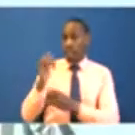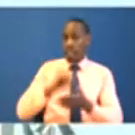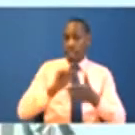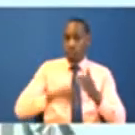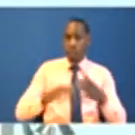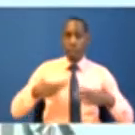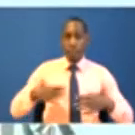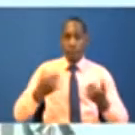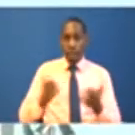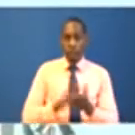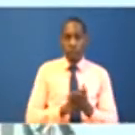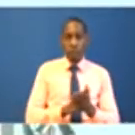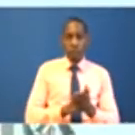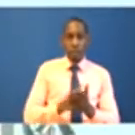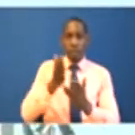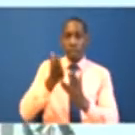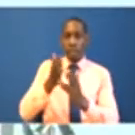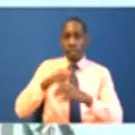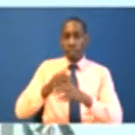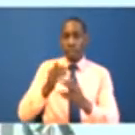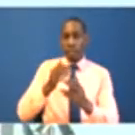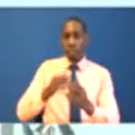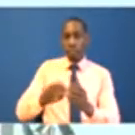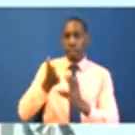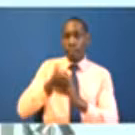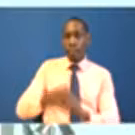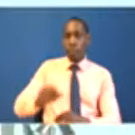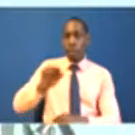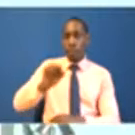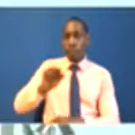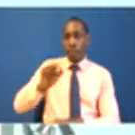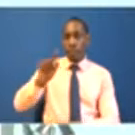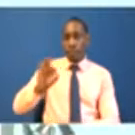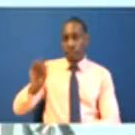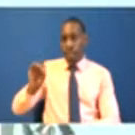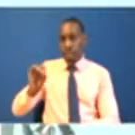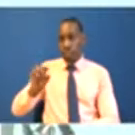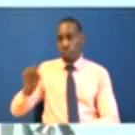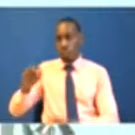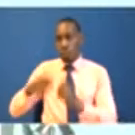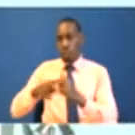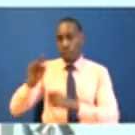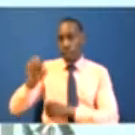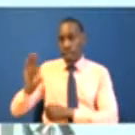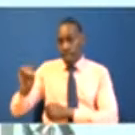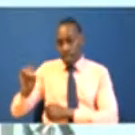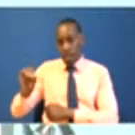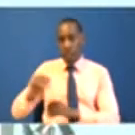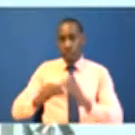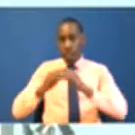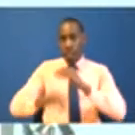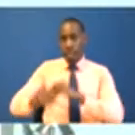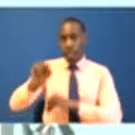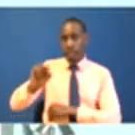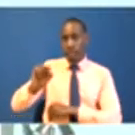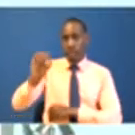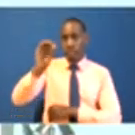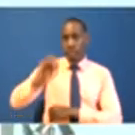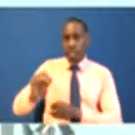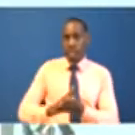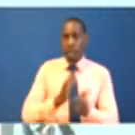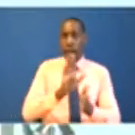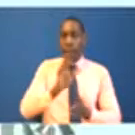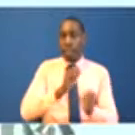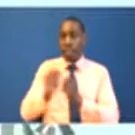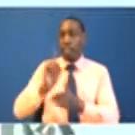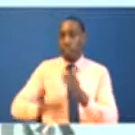people who are coming between 5 30 to 7 30. those who are below 5 is it what should be their strategy for this